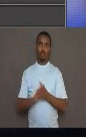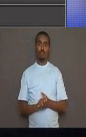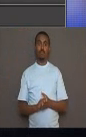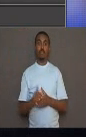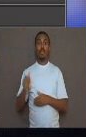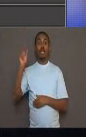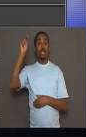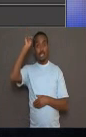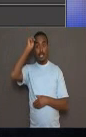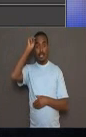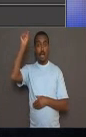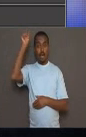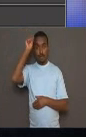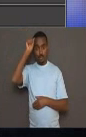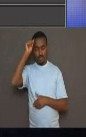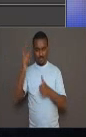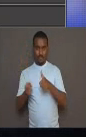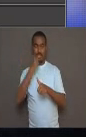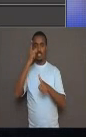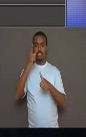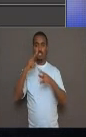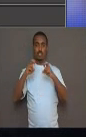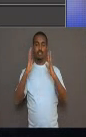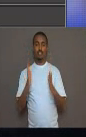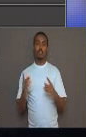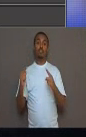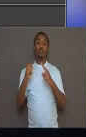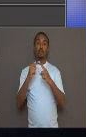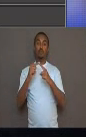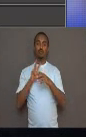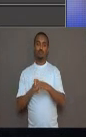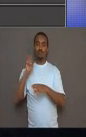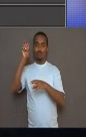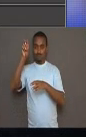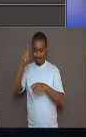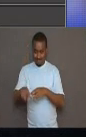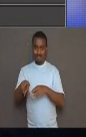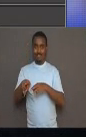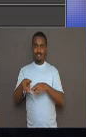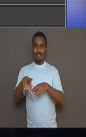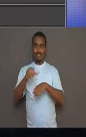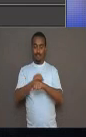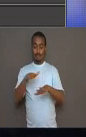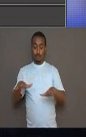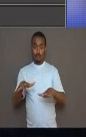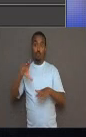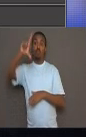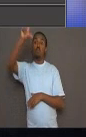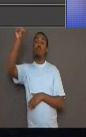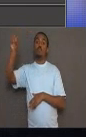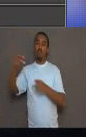Neil Armstrong was the first astronaut to step on the moon's surface.